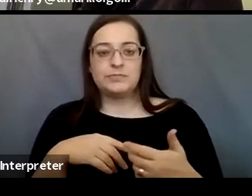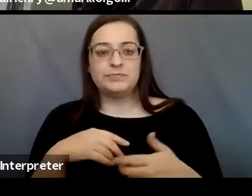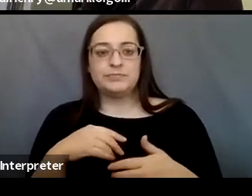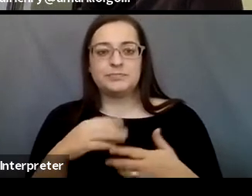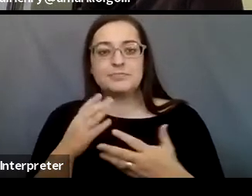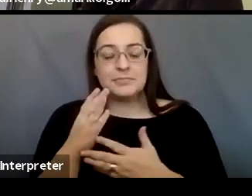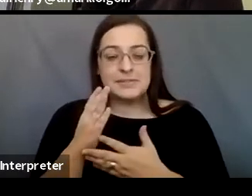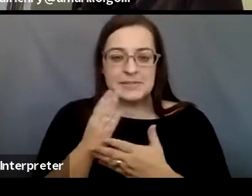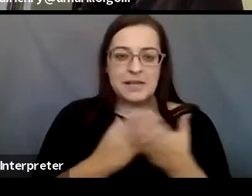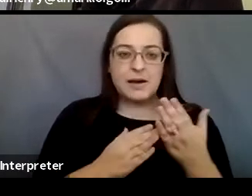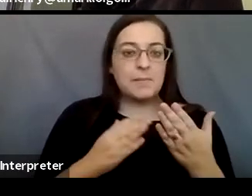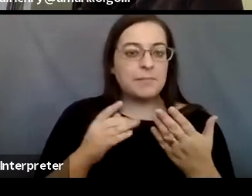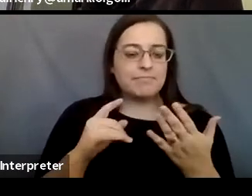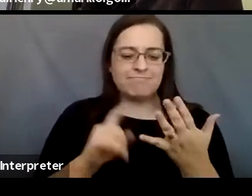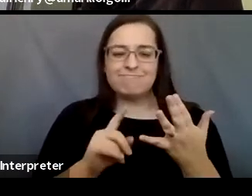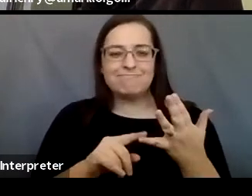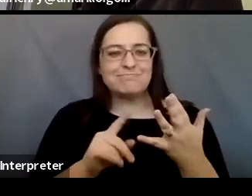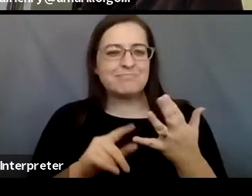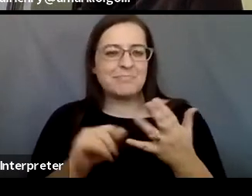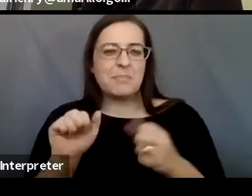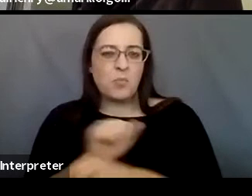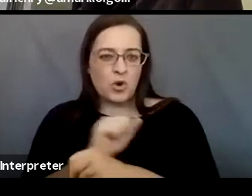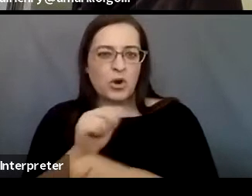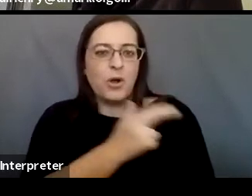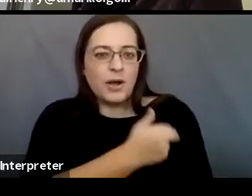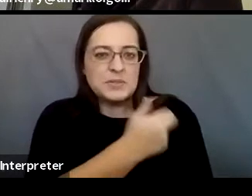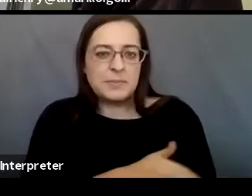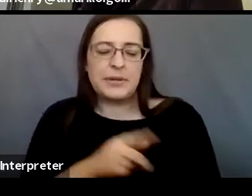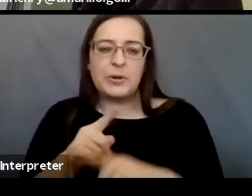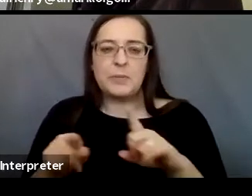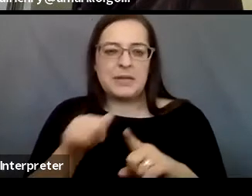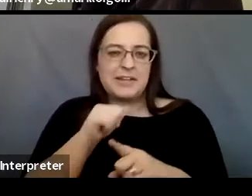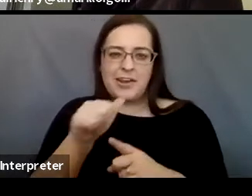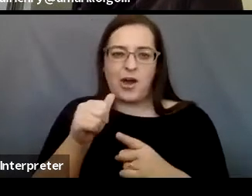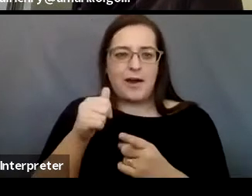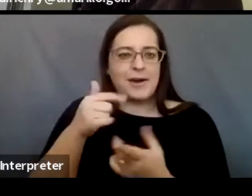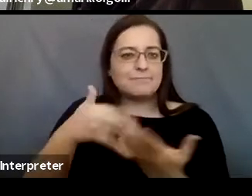some capacity that are not as directly in touch